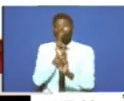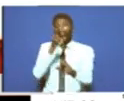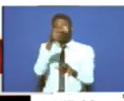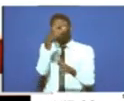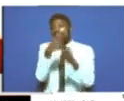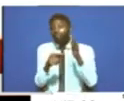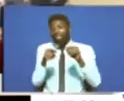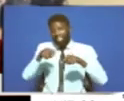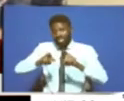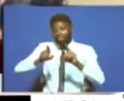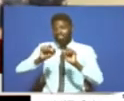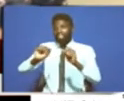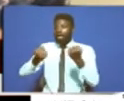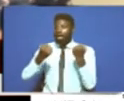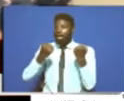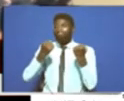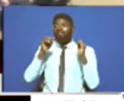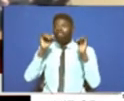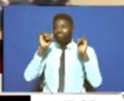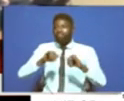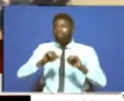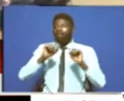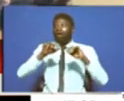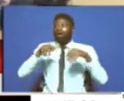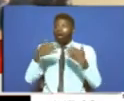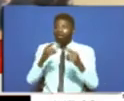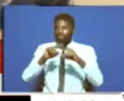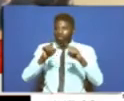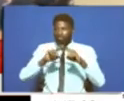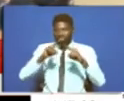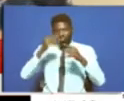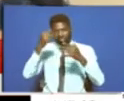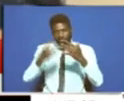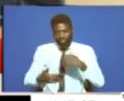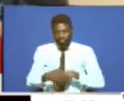themselves safe, and so many other issues. For Lunchtime News from Mombasa County, I'm Michael Mundiga.